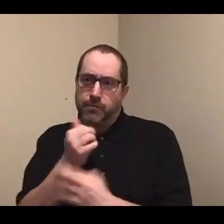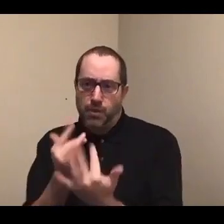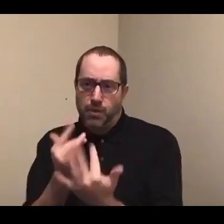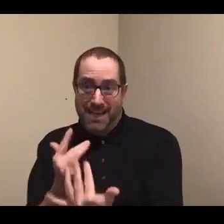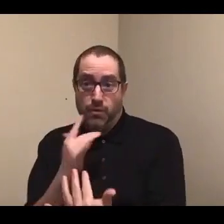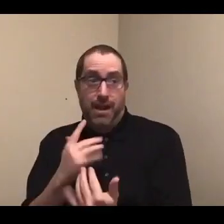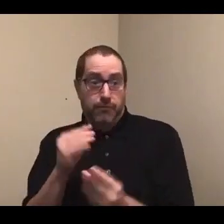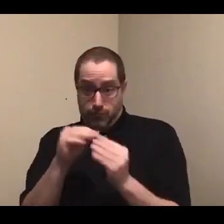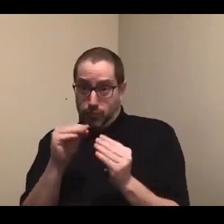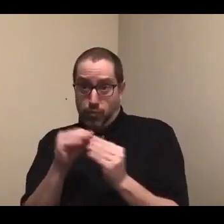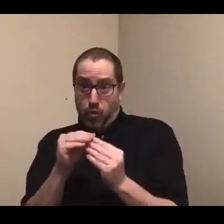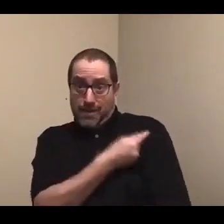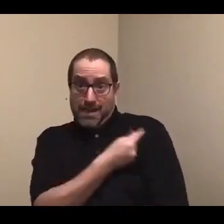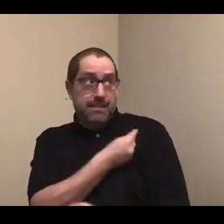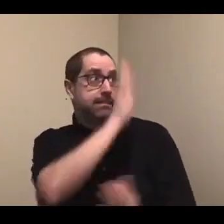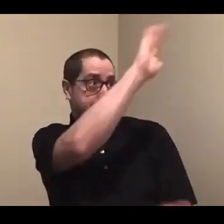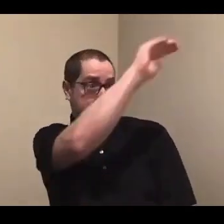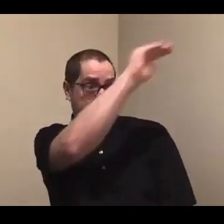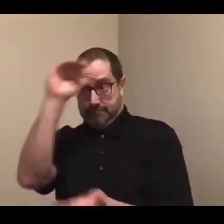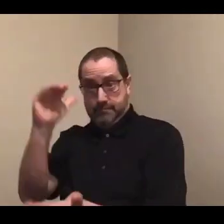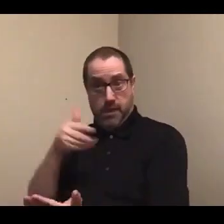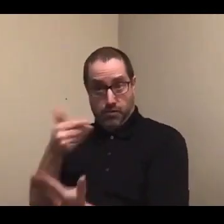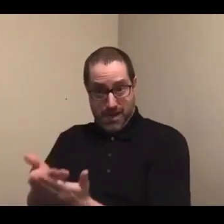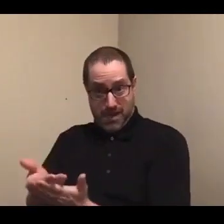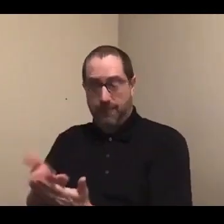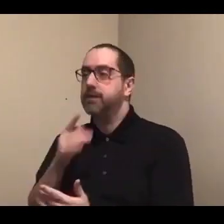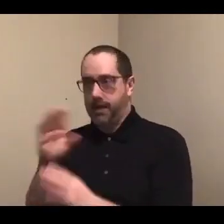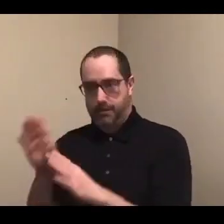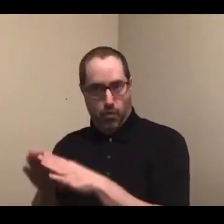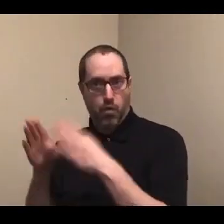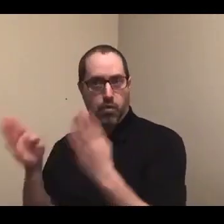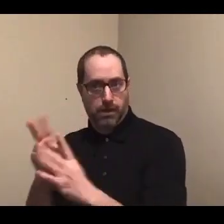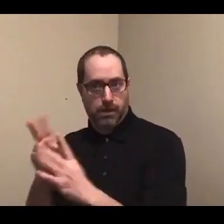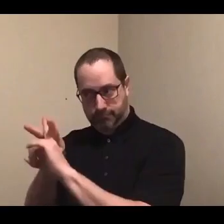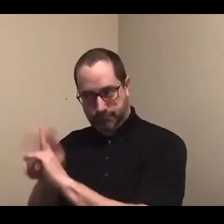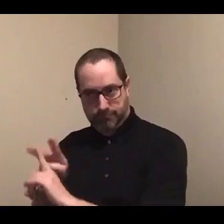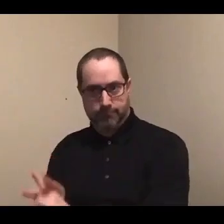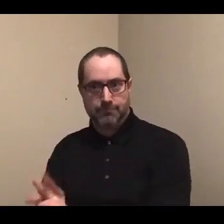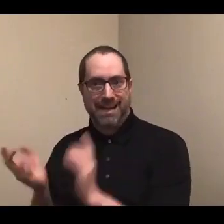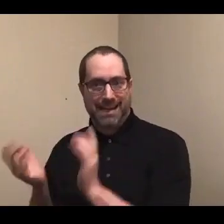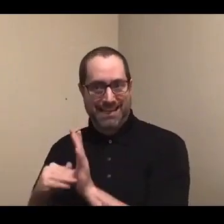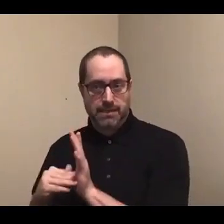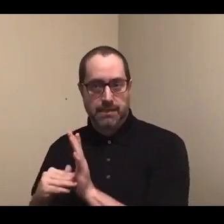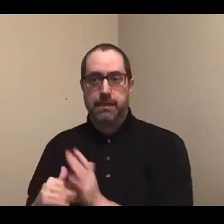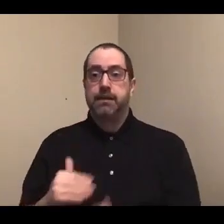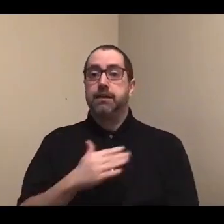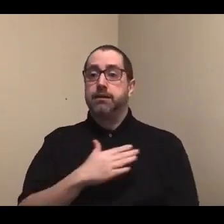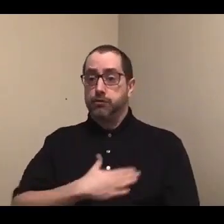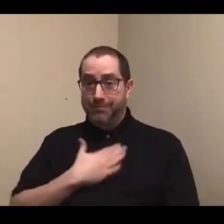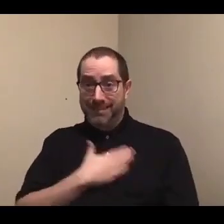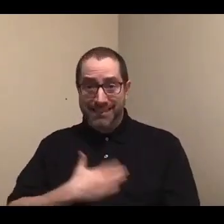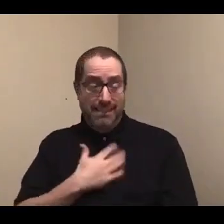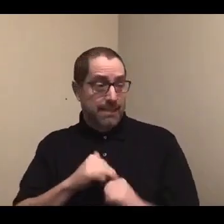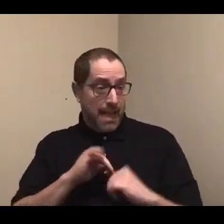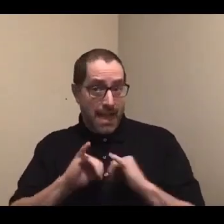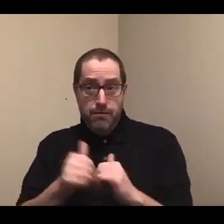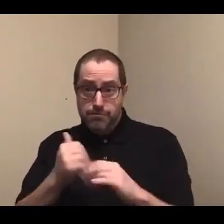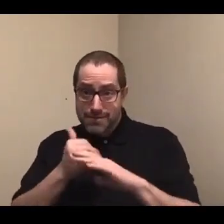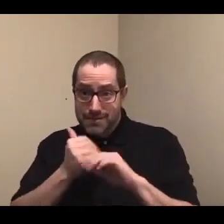are available. The most important thing we can do to protect ourselves and others and get life back to normal